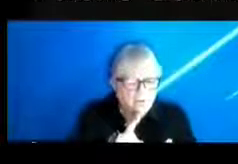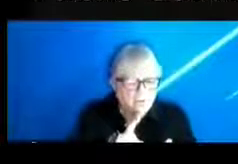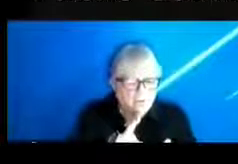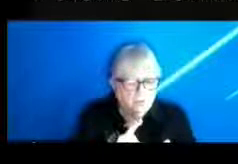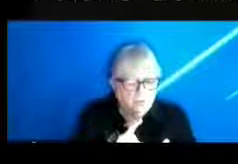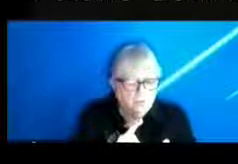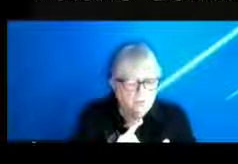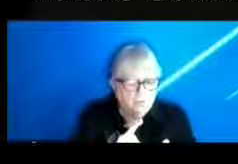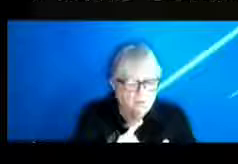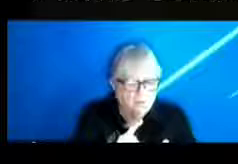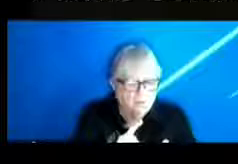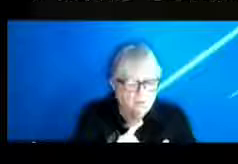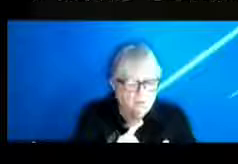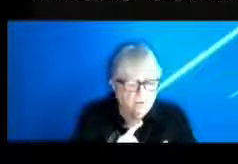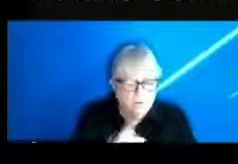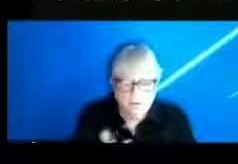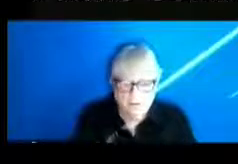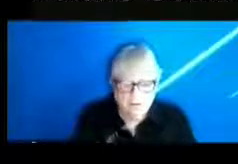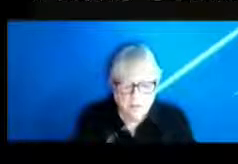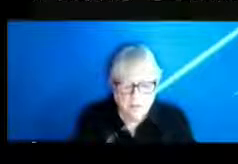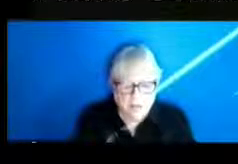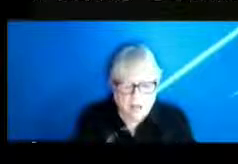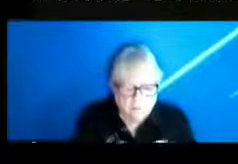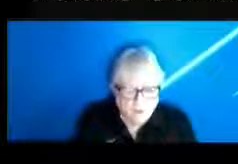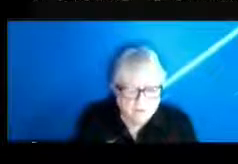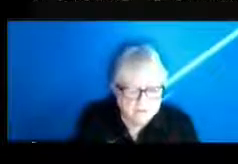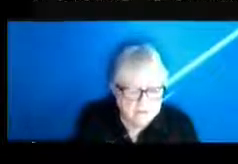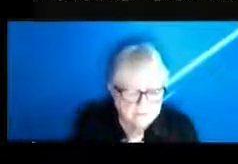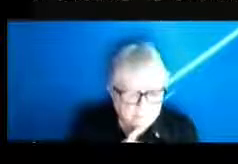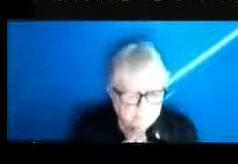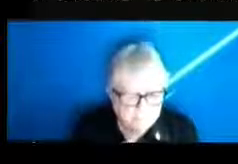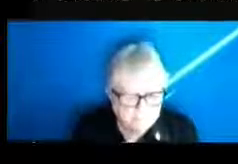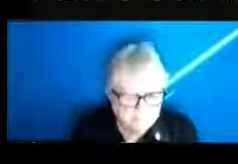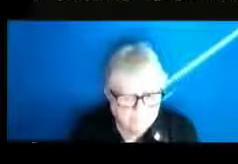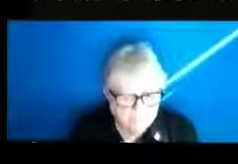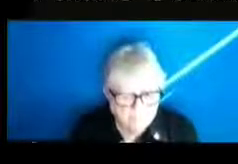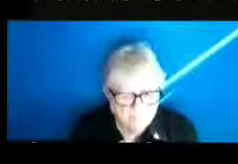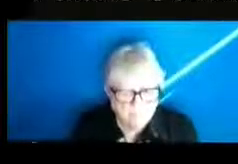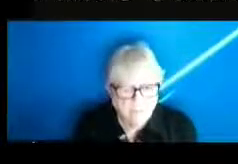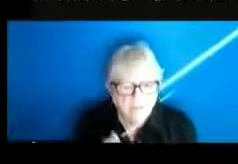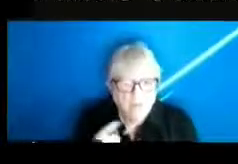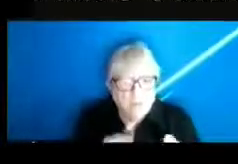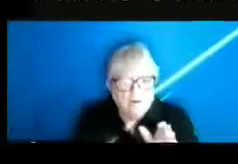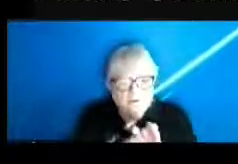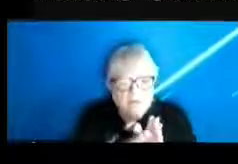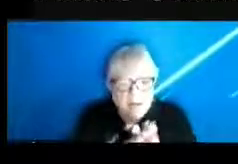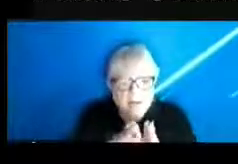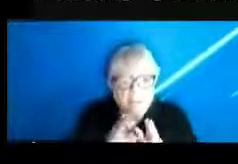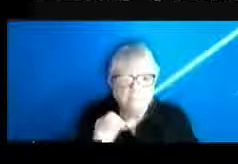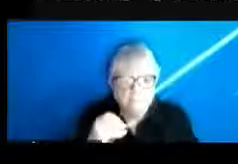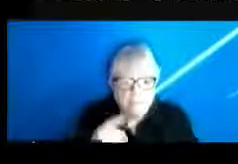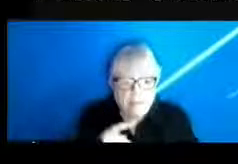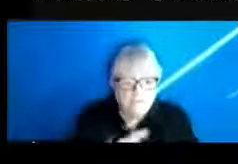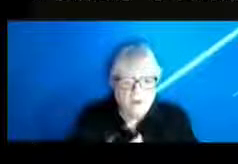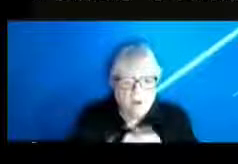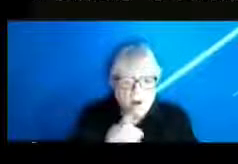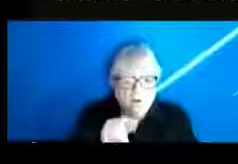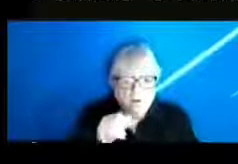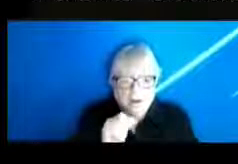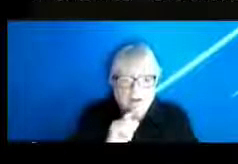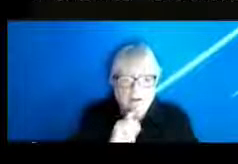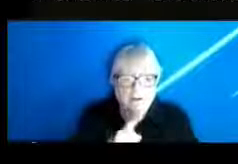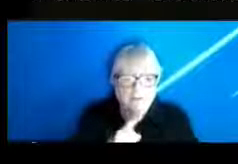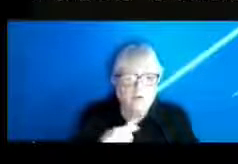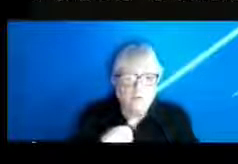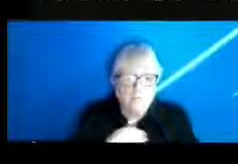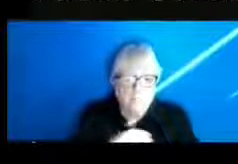themselves or candidates who are responsive to the LGBTQ plus community's needs. When developing these maps, our data was informed from membership